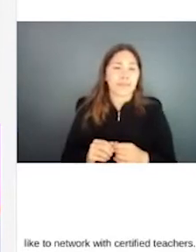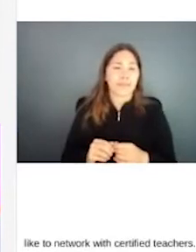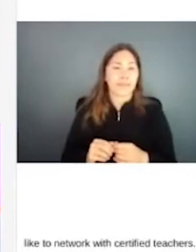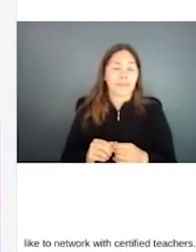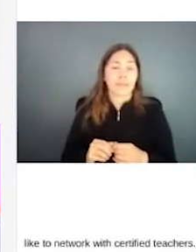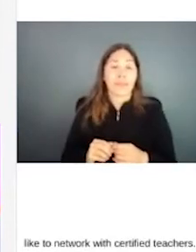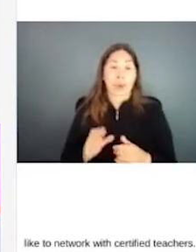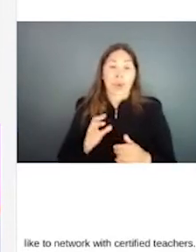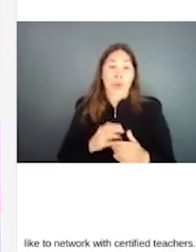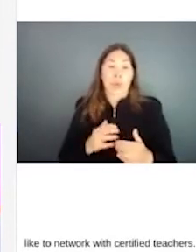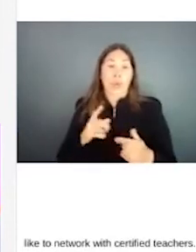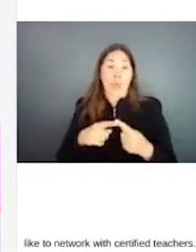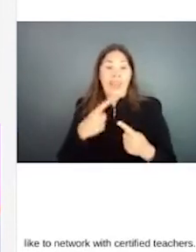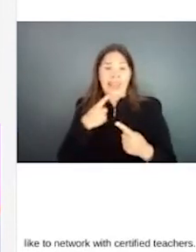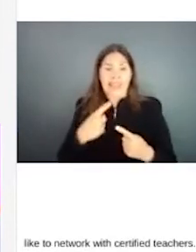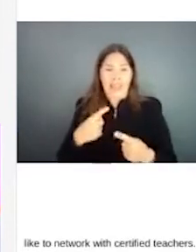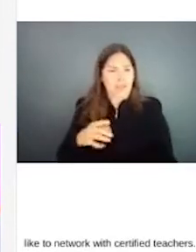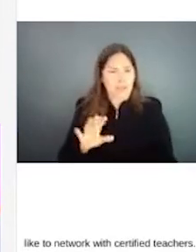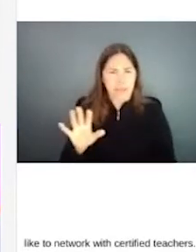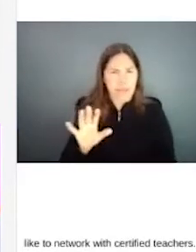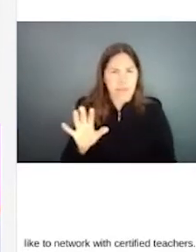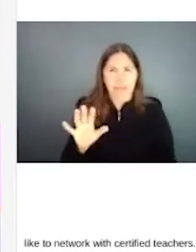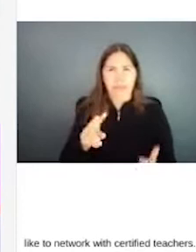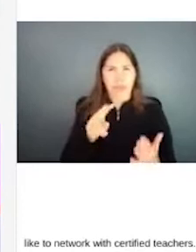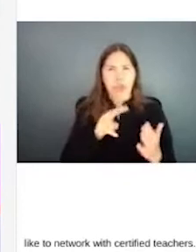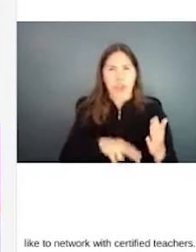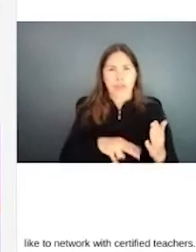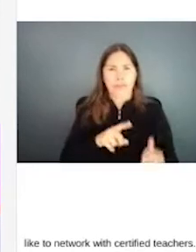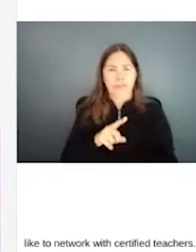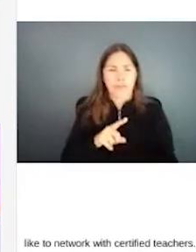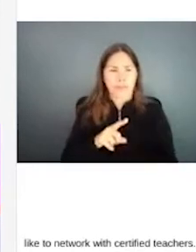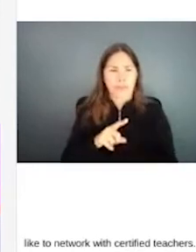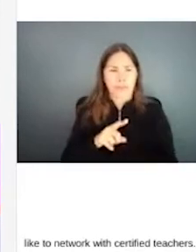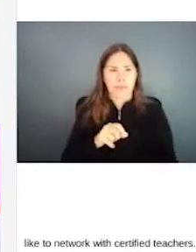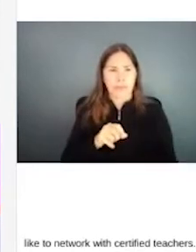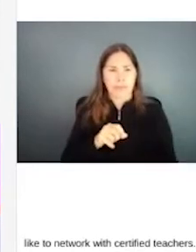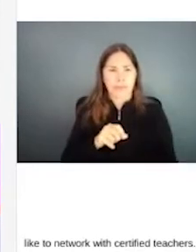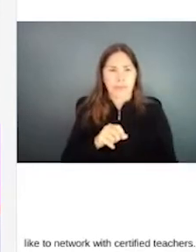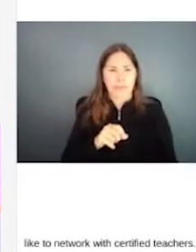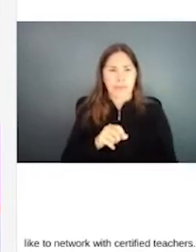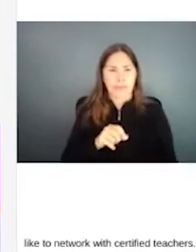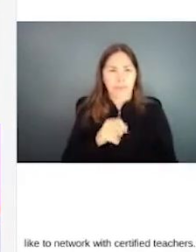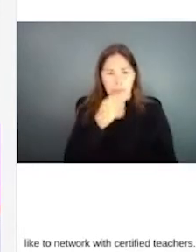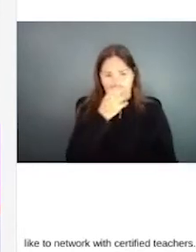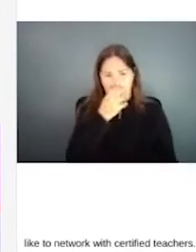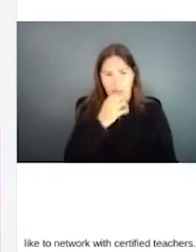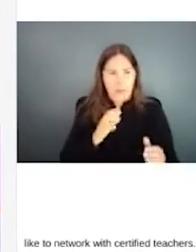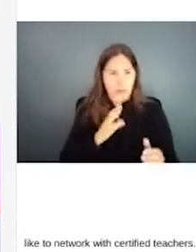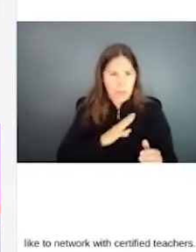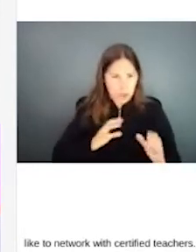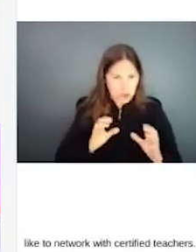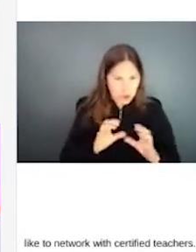Will we have when you say the portfolio, let me make sure I got it all. National Board Certification, would love to network